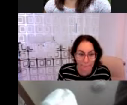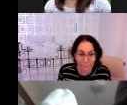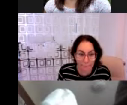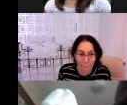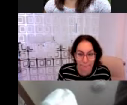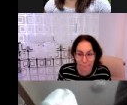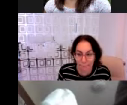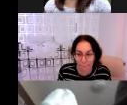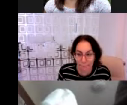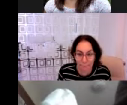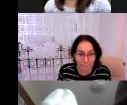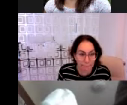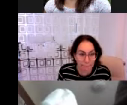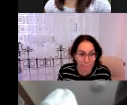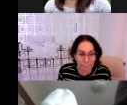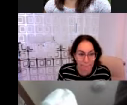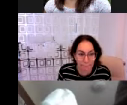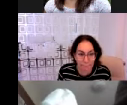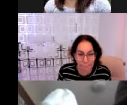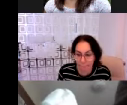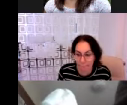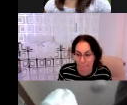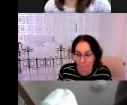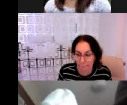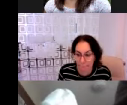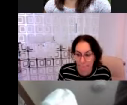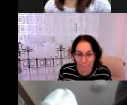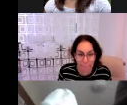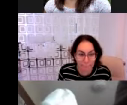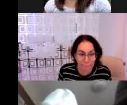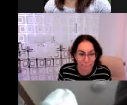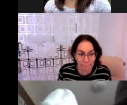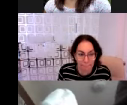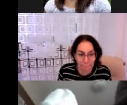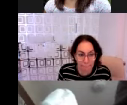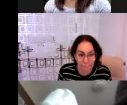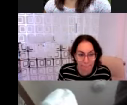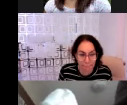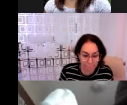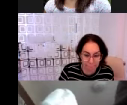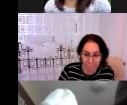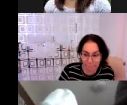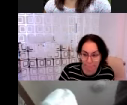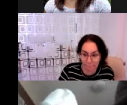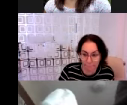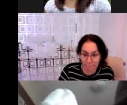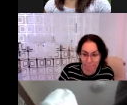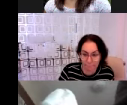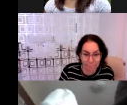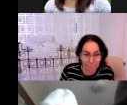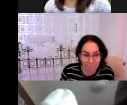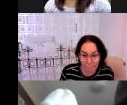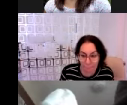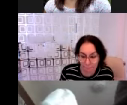in diffusivity persisting or growing slightly larger over time. And when we look at our control group that was not getting